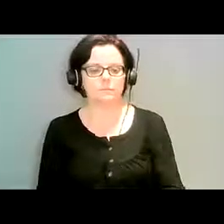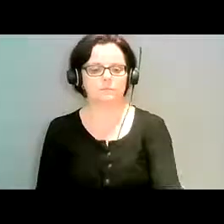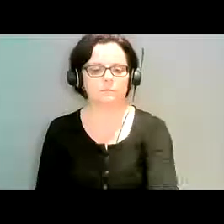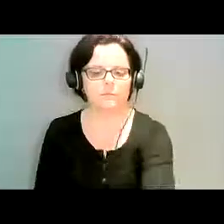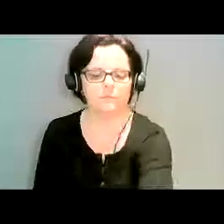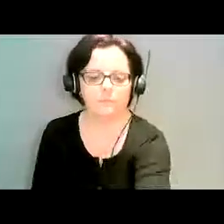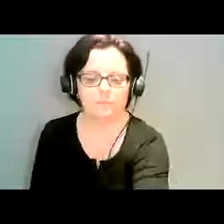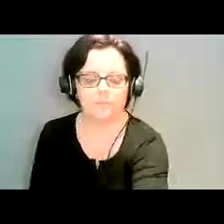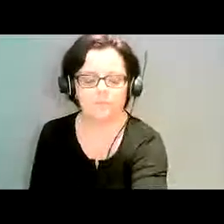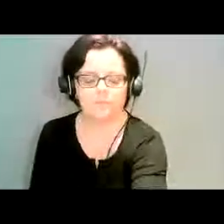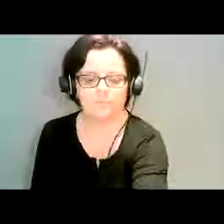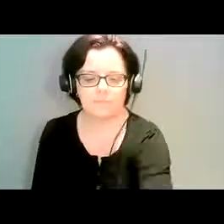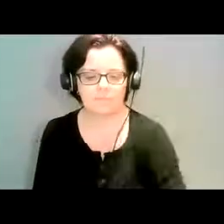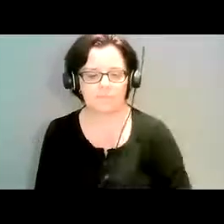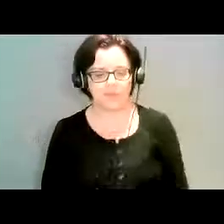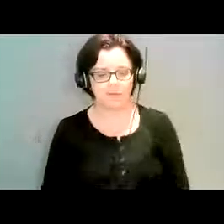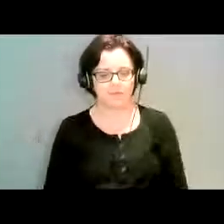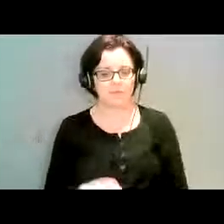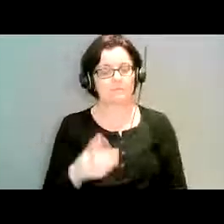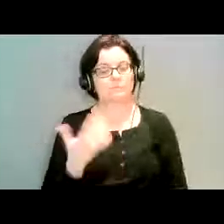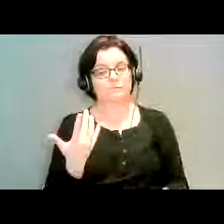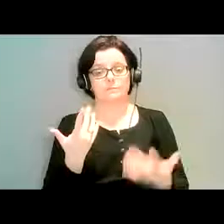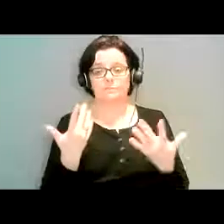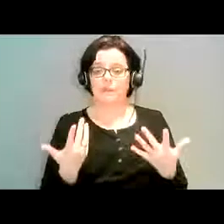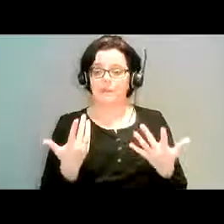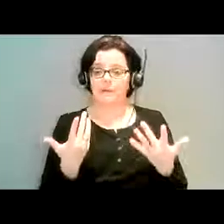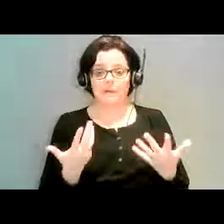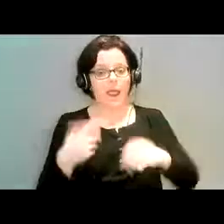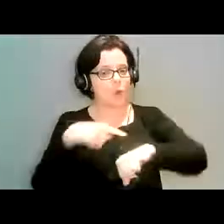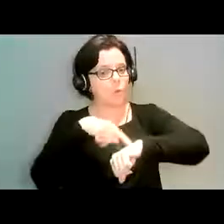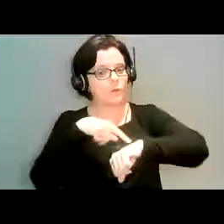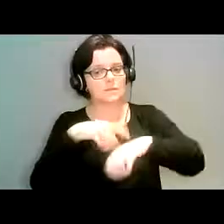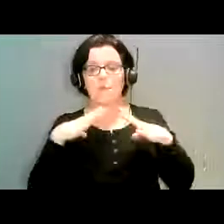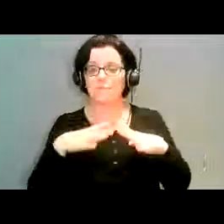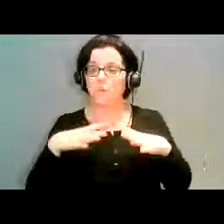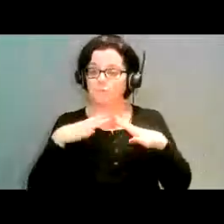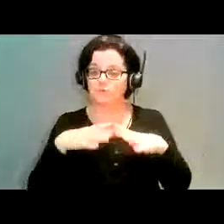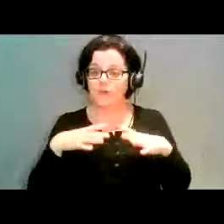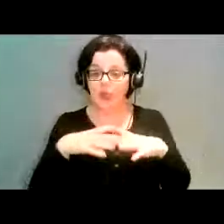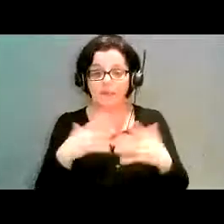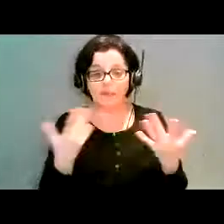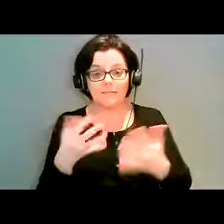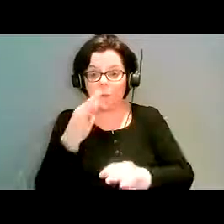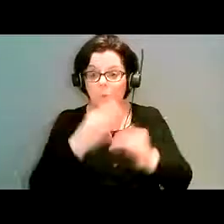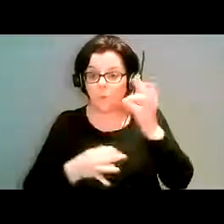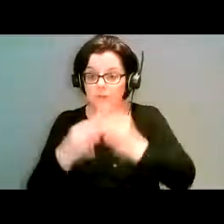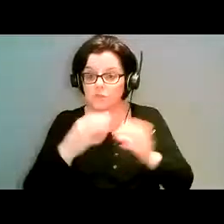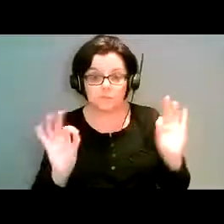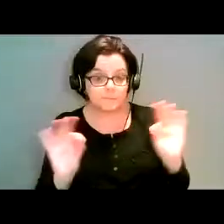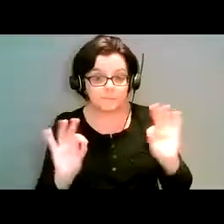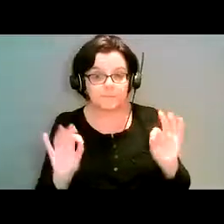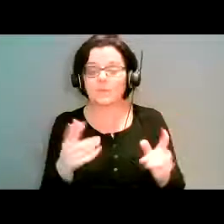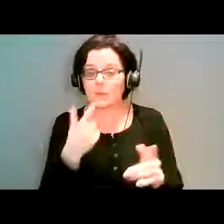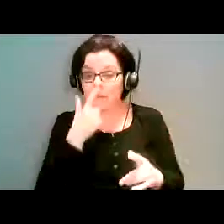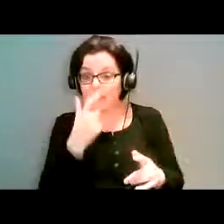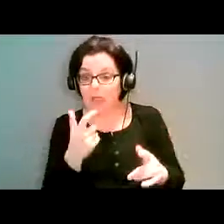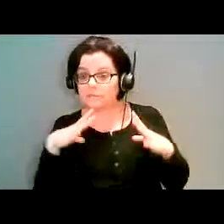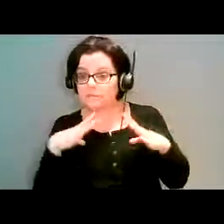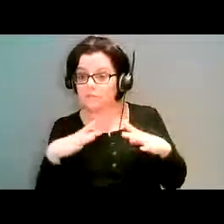Sorry, it's time for a break now. If no one has any questions, is it okay to take a short break?